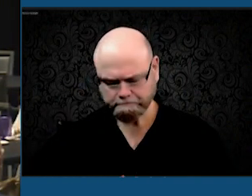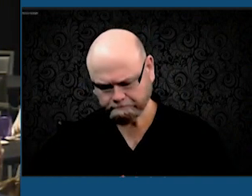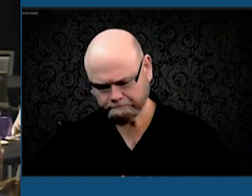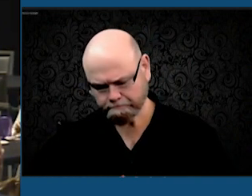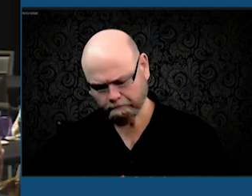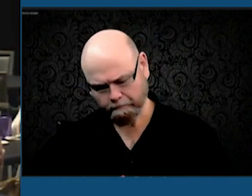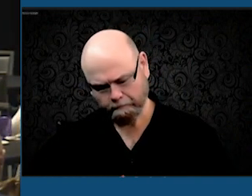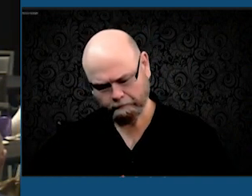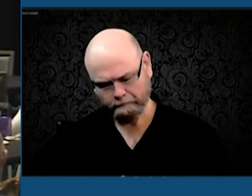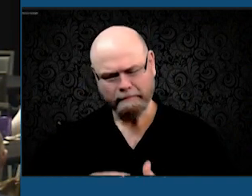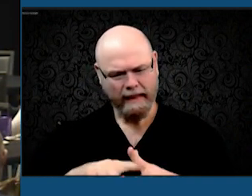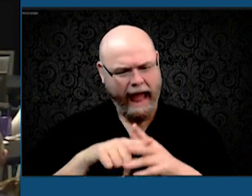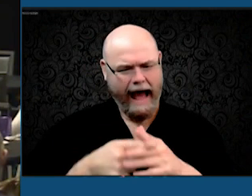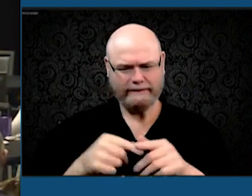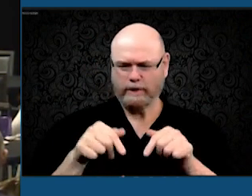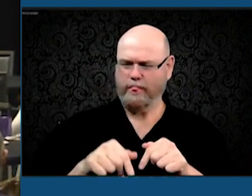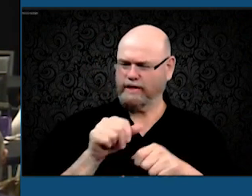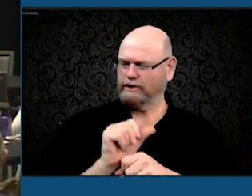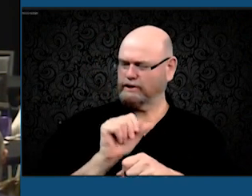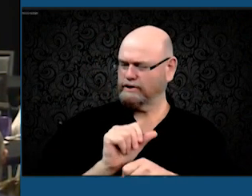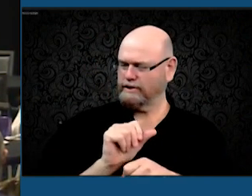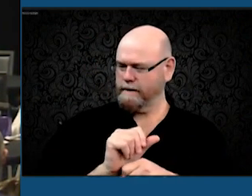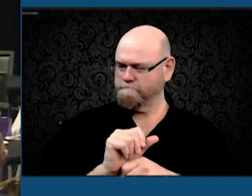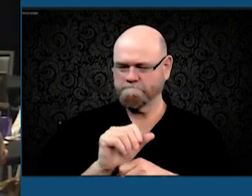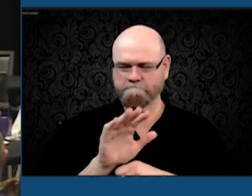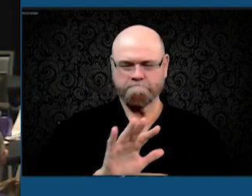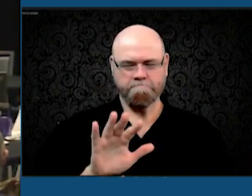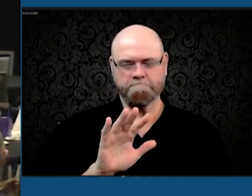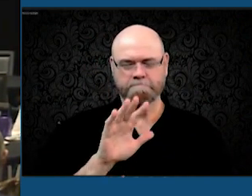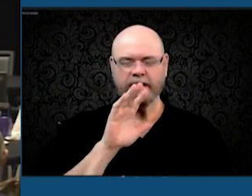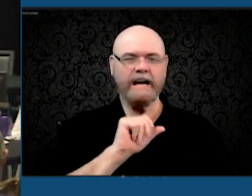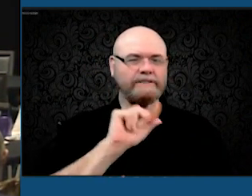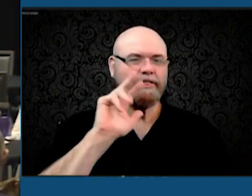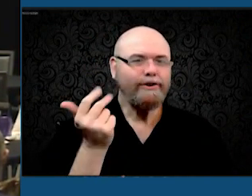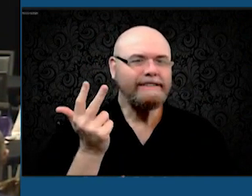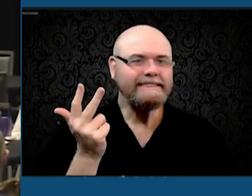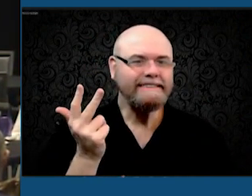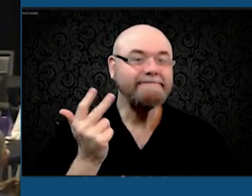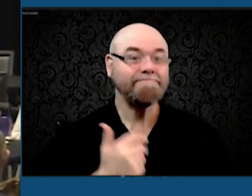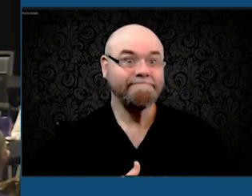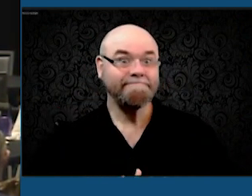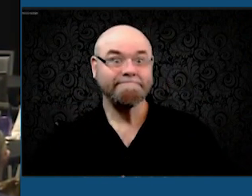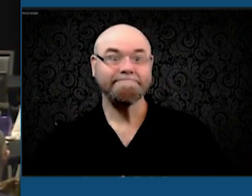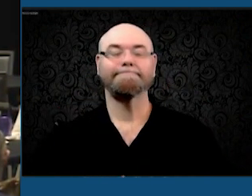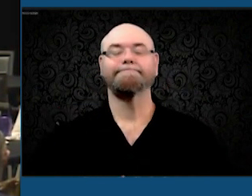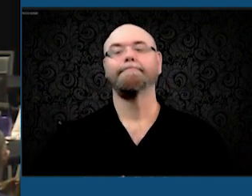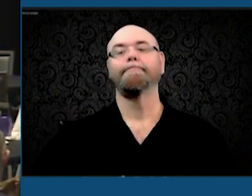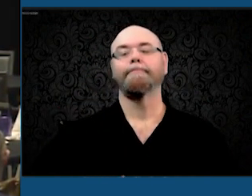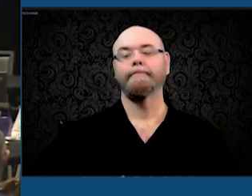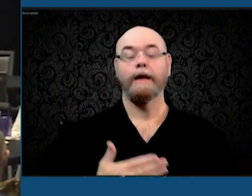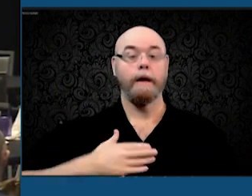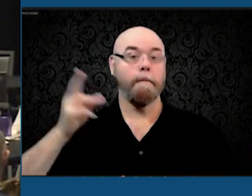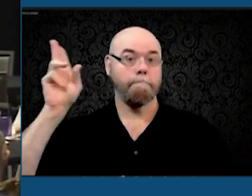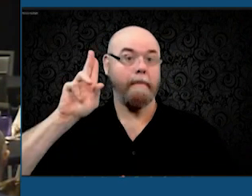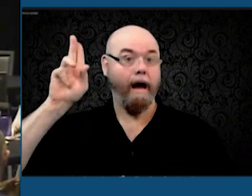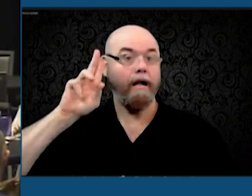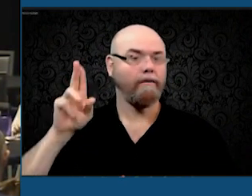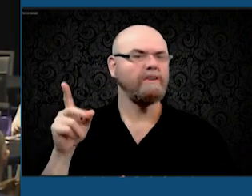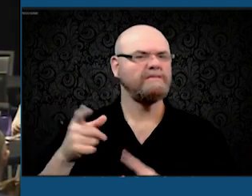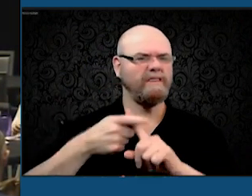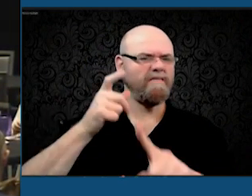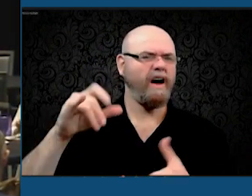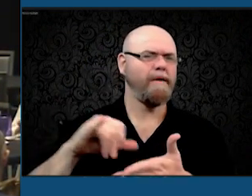started this work likely when I was around 13 years old. My uncle, who was from New York, who was a